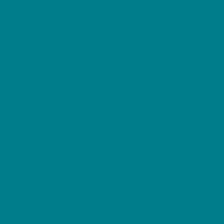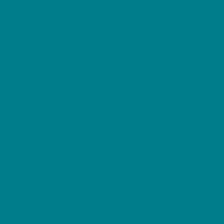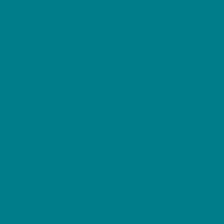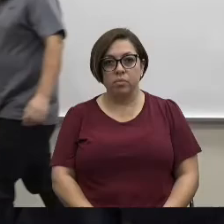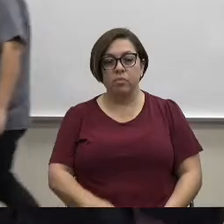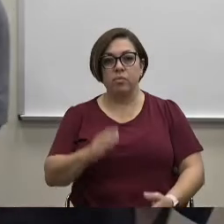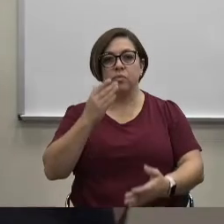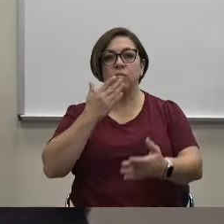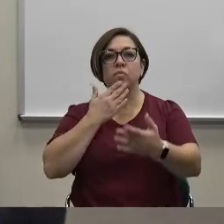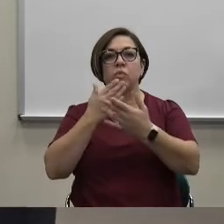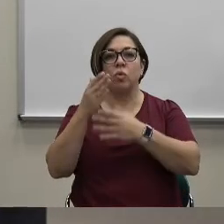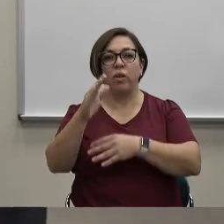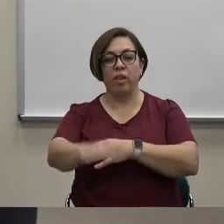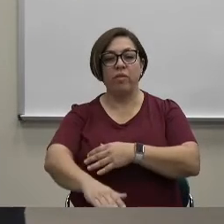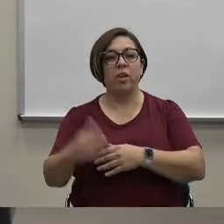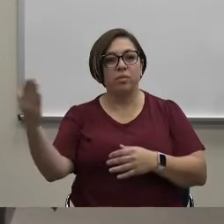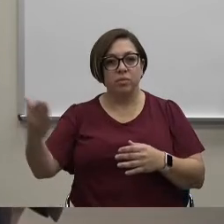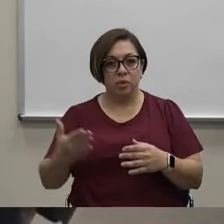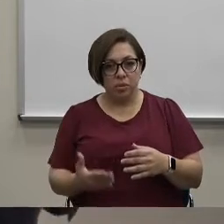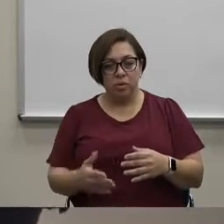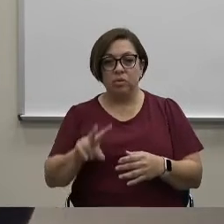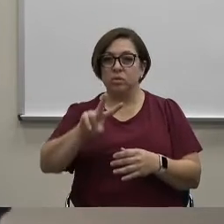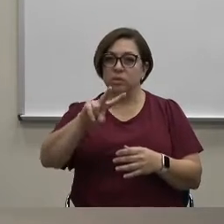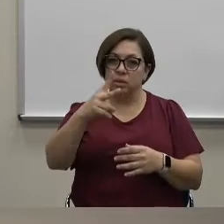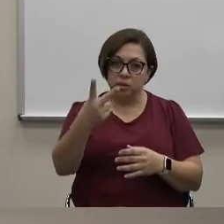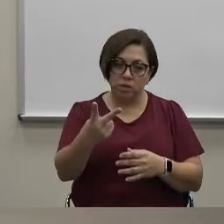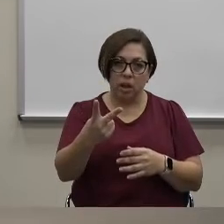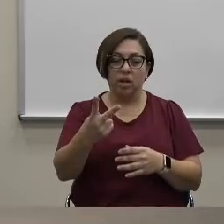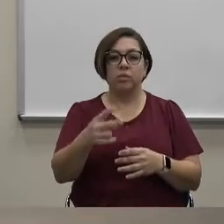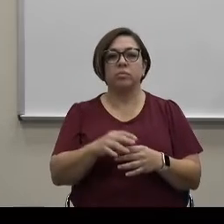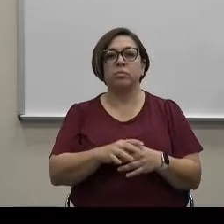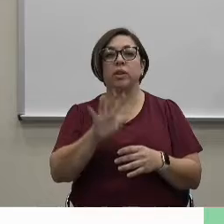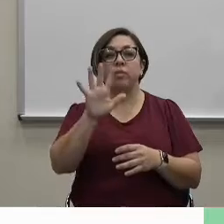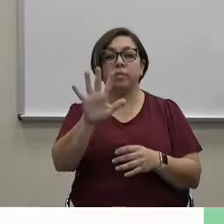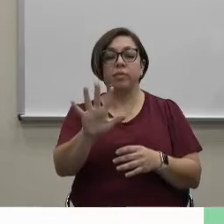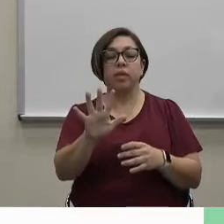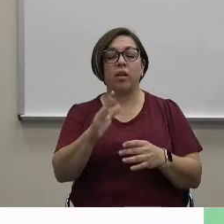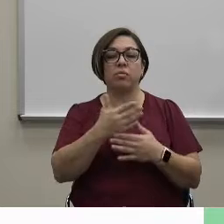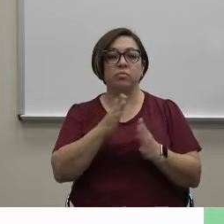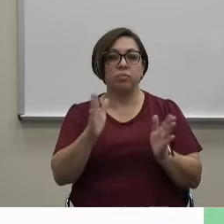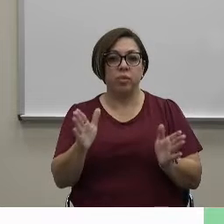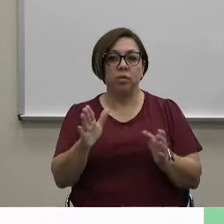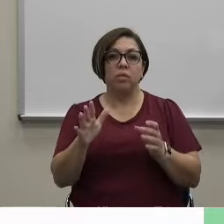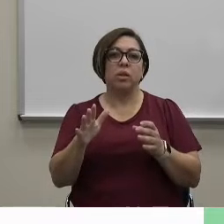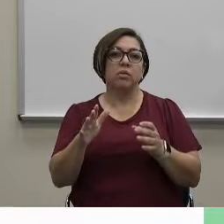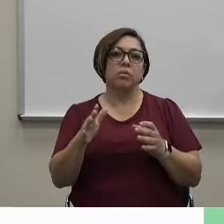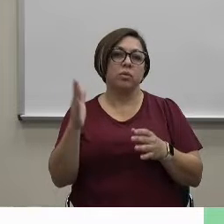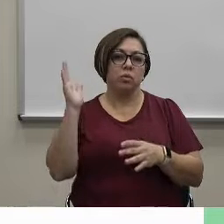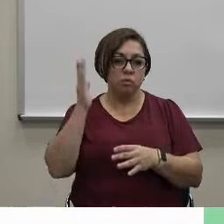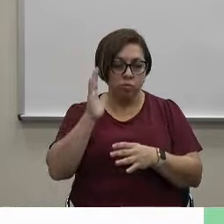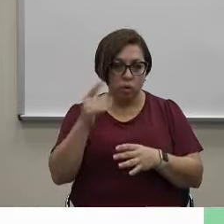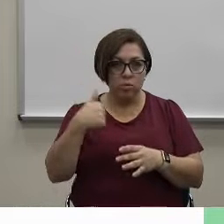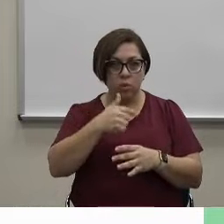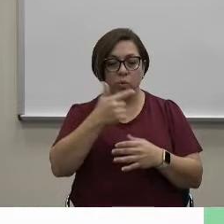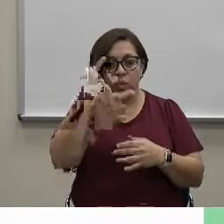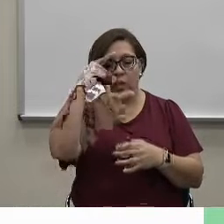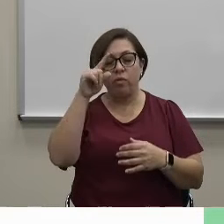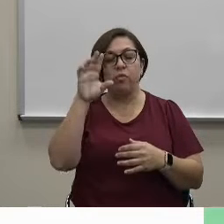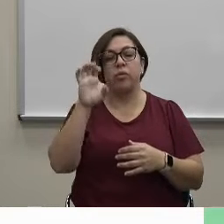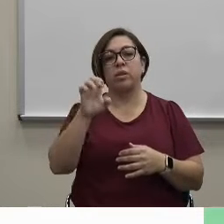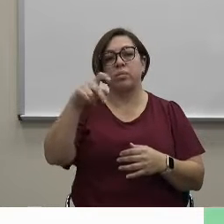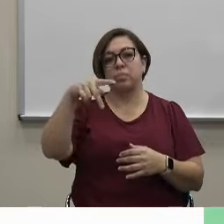Good evening and bienvenidos to the second of 5 public forums we're having for the El Paso Community College